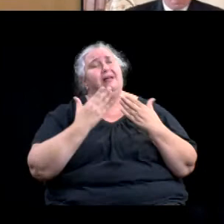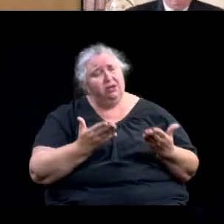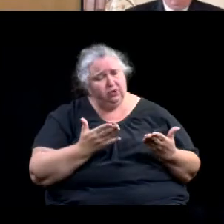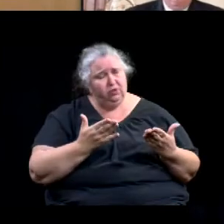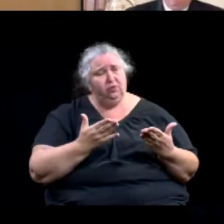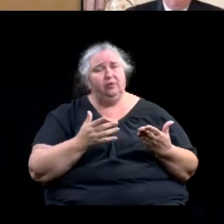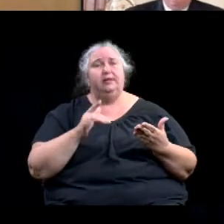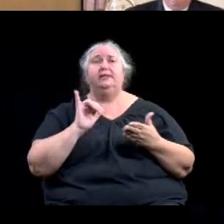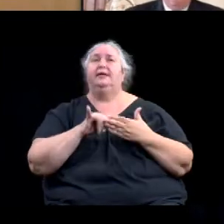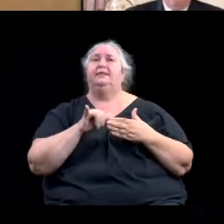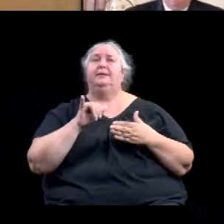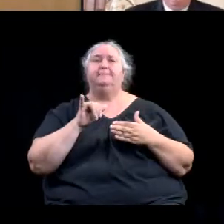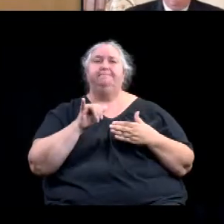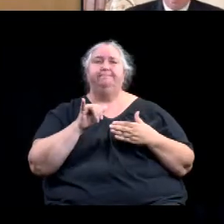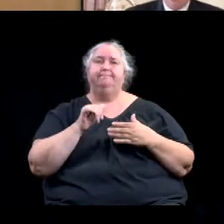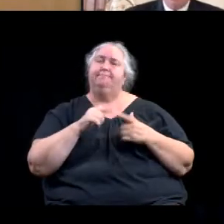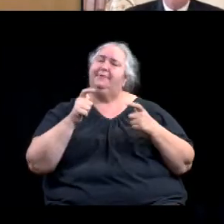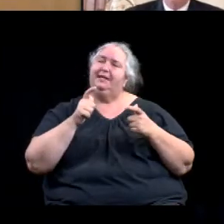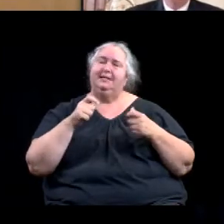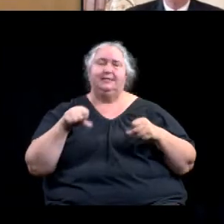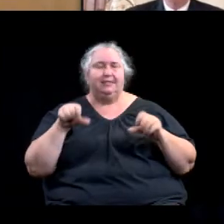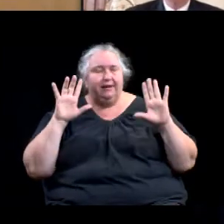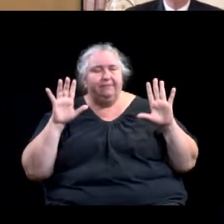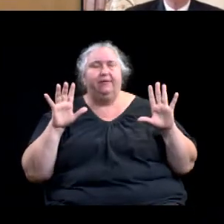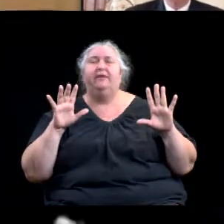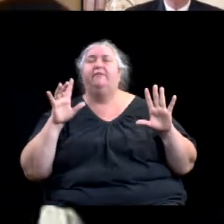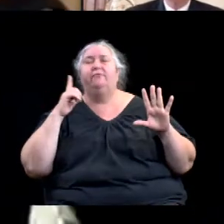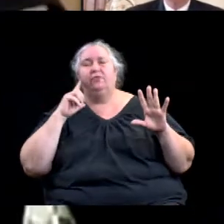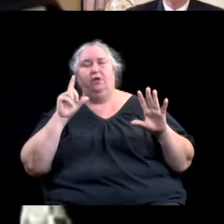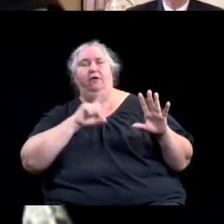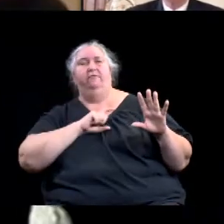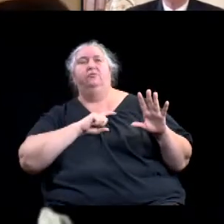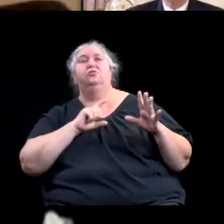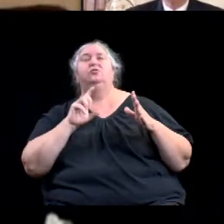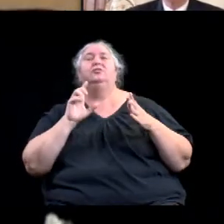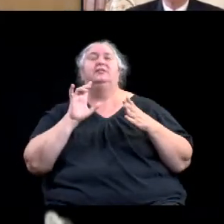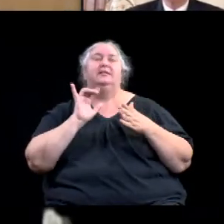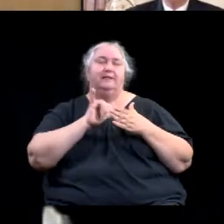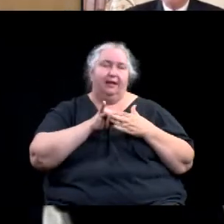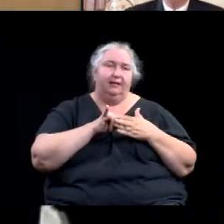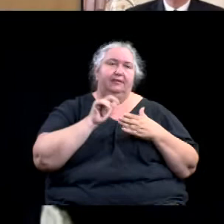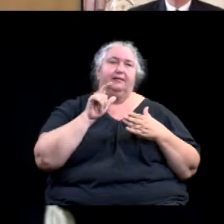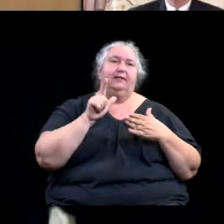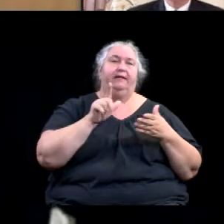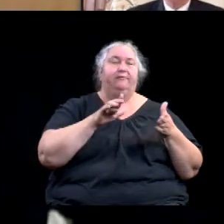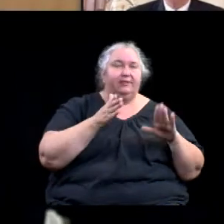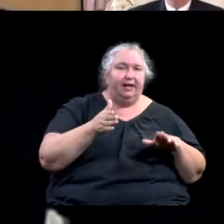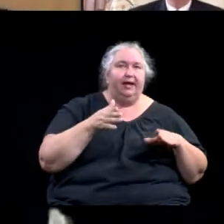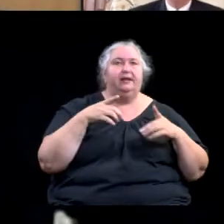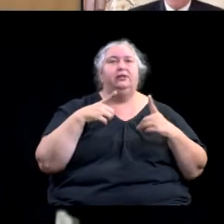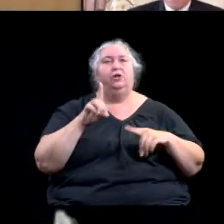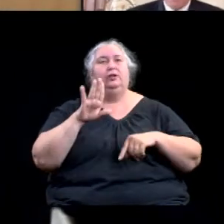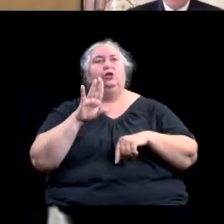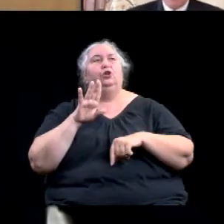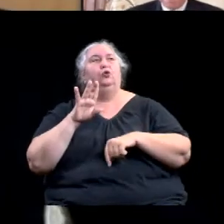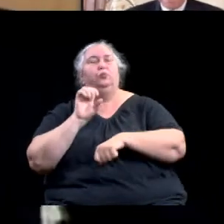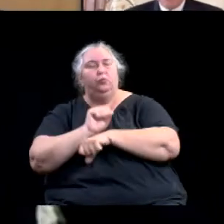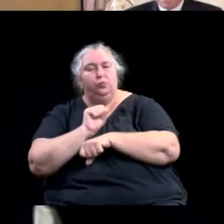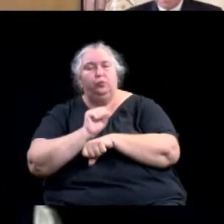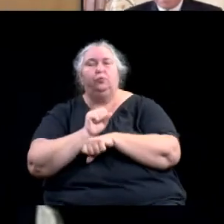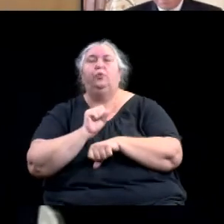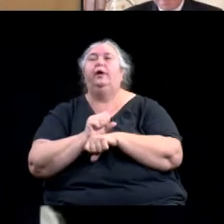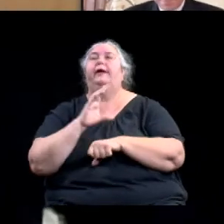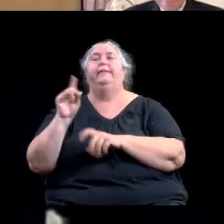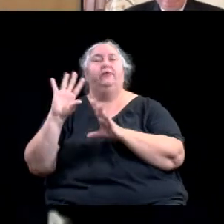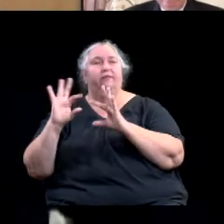well. We look forward to the time we'll be able to once again honor these families with a service at the police memorial and ensuring them that we will never forget.